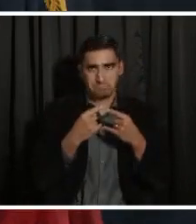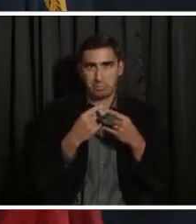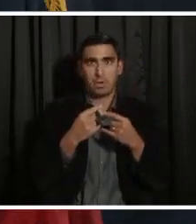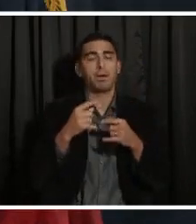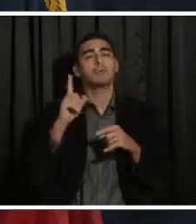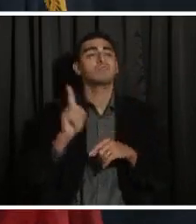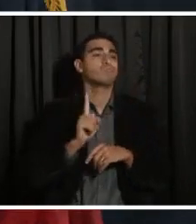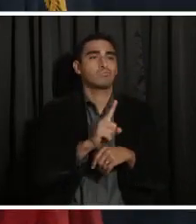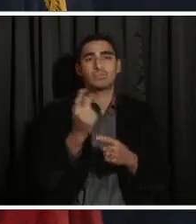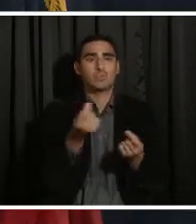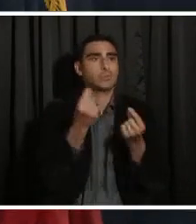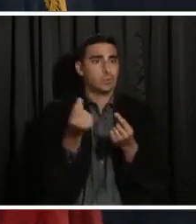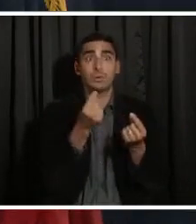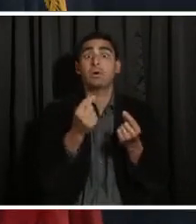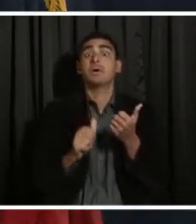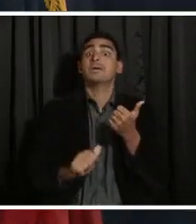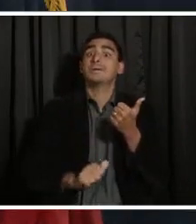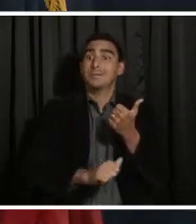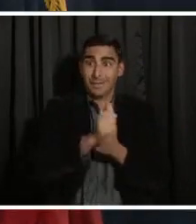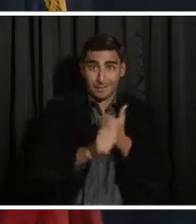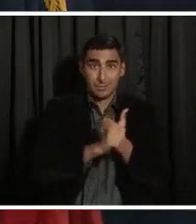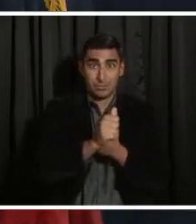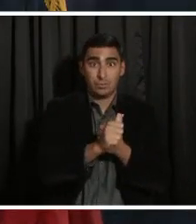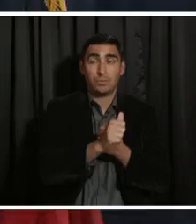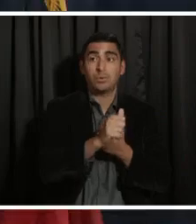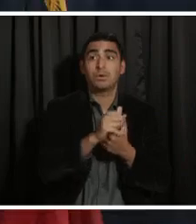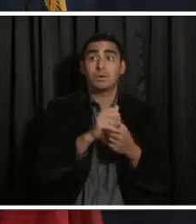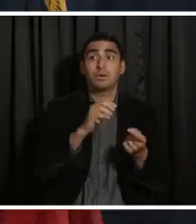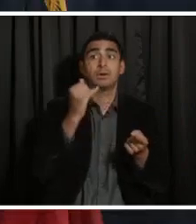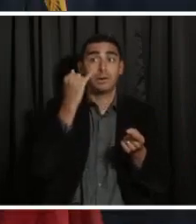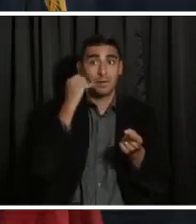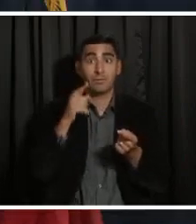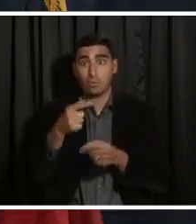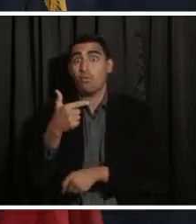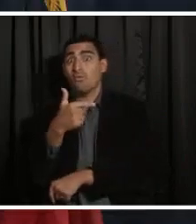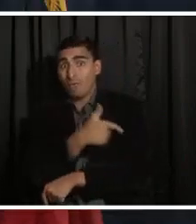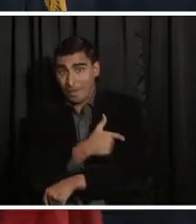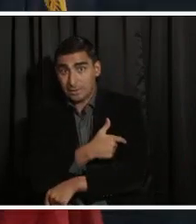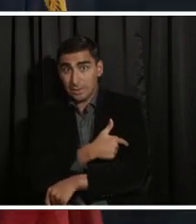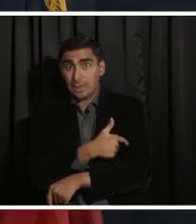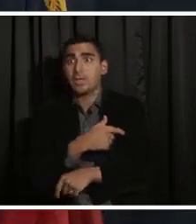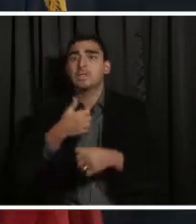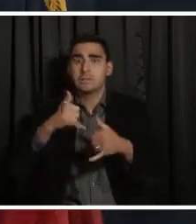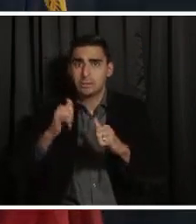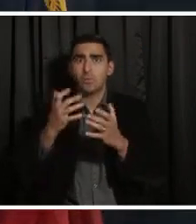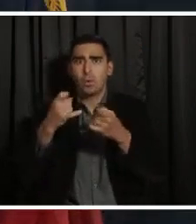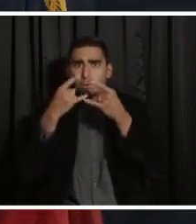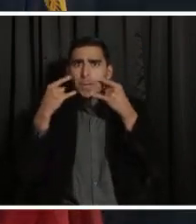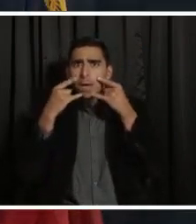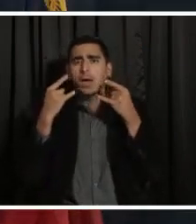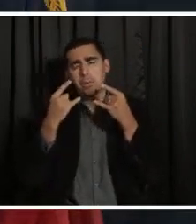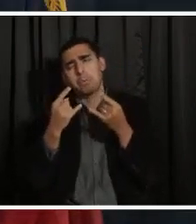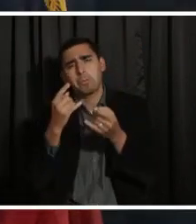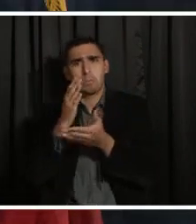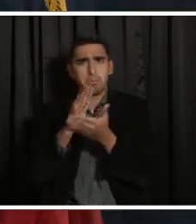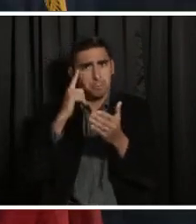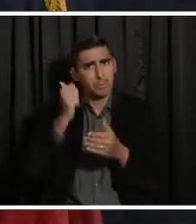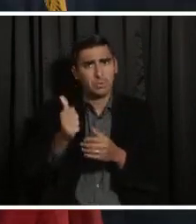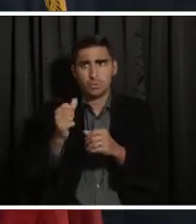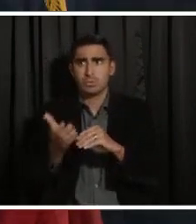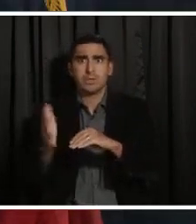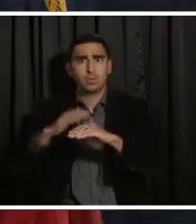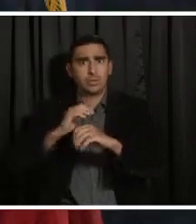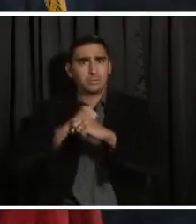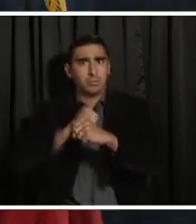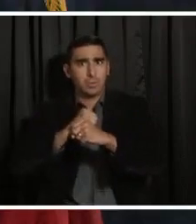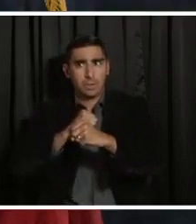virus. If you are vaccinated, it's highly effective. Some people who are vaccinated still wear masks for additional protection. But if you're unvaccinated, I just want